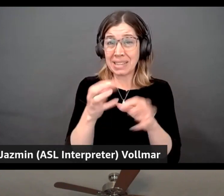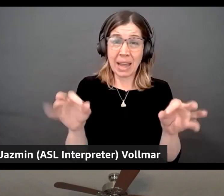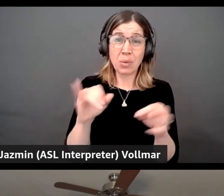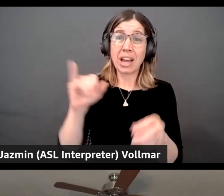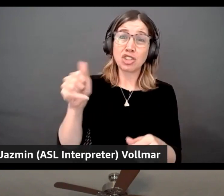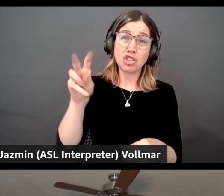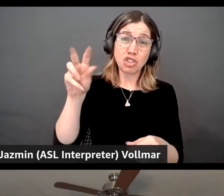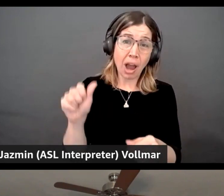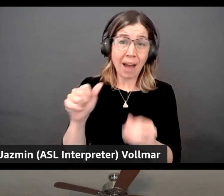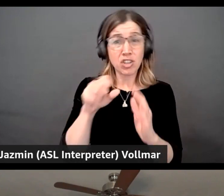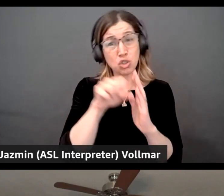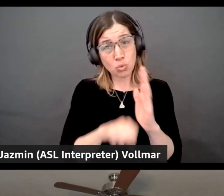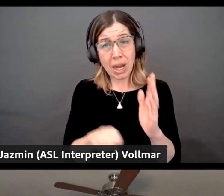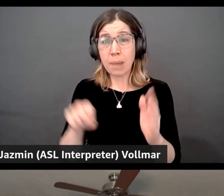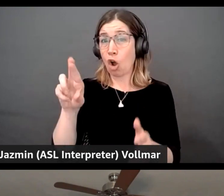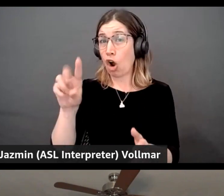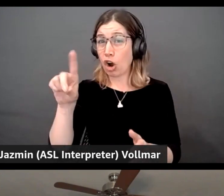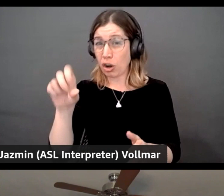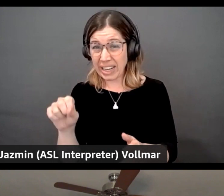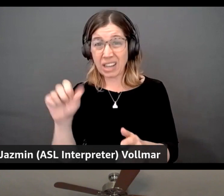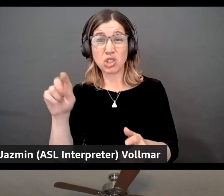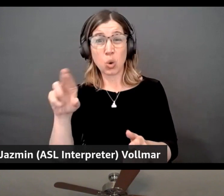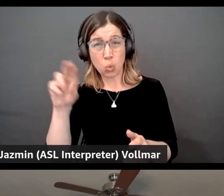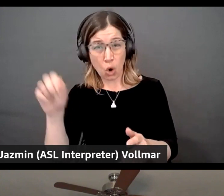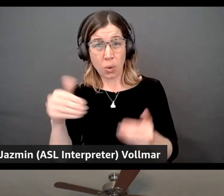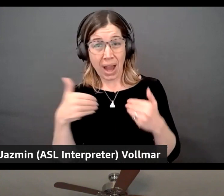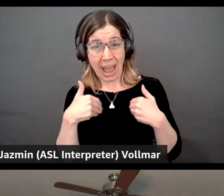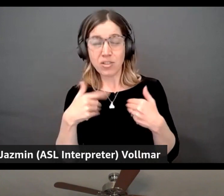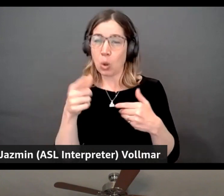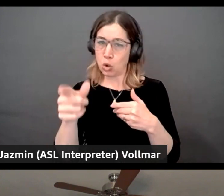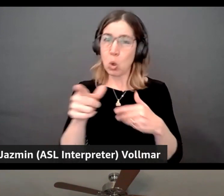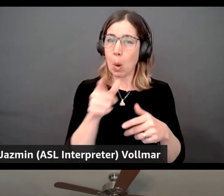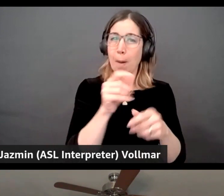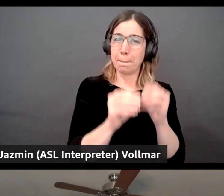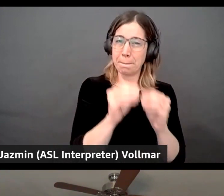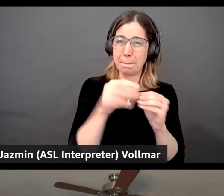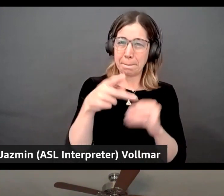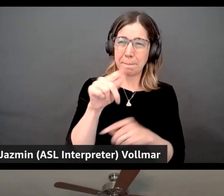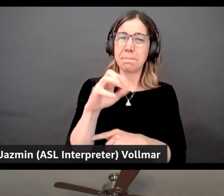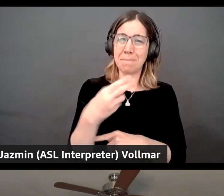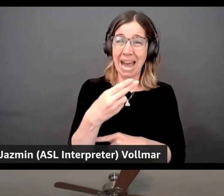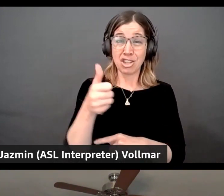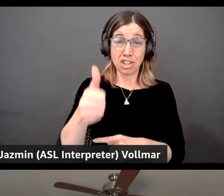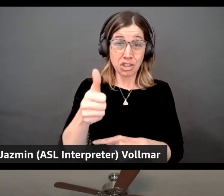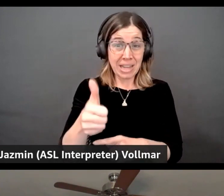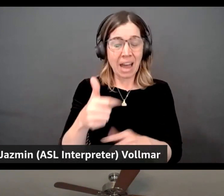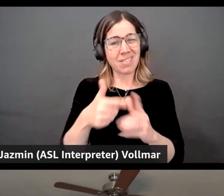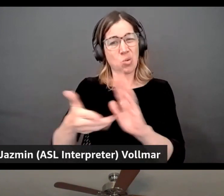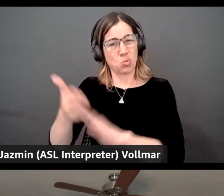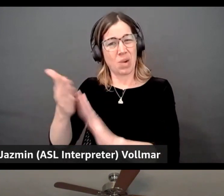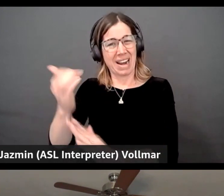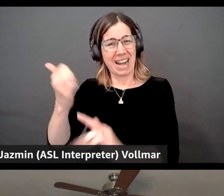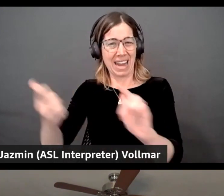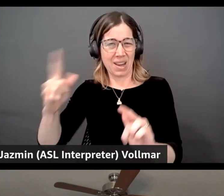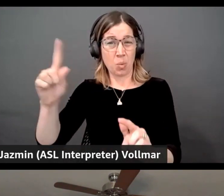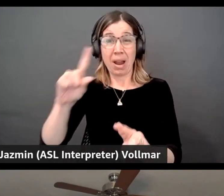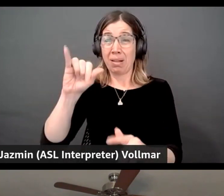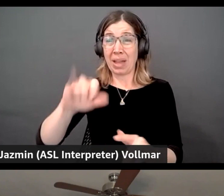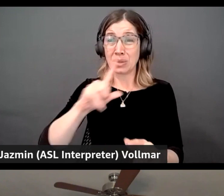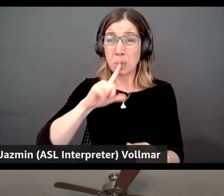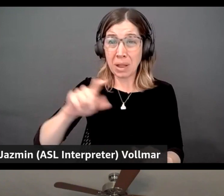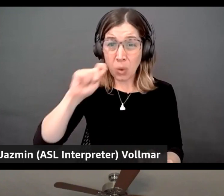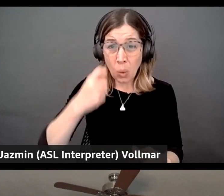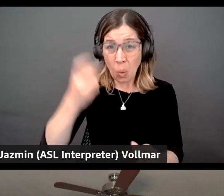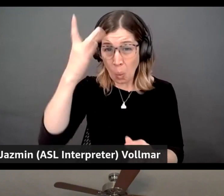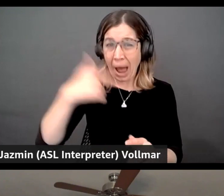RDS and Aurora. Package them yourselves and then run them anywhere. So it's a really cool thing. And the reason I wanted to get that